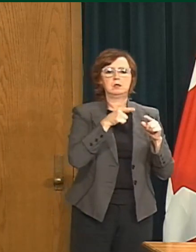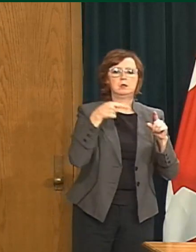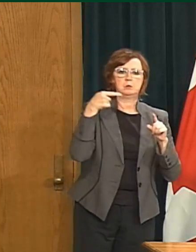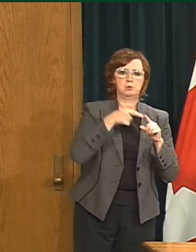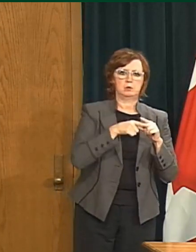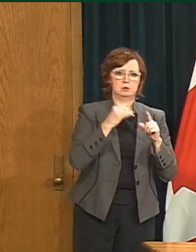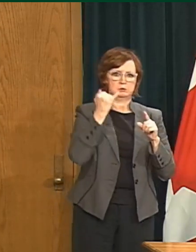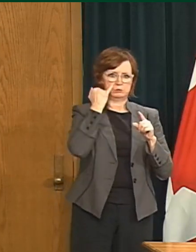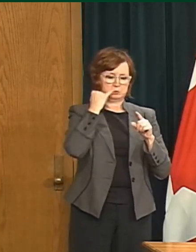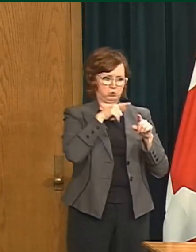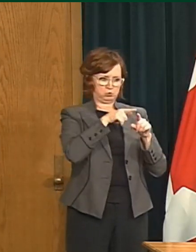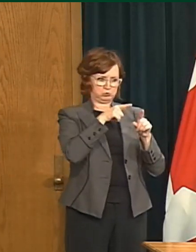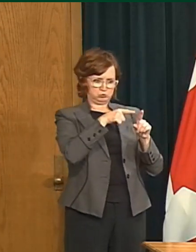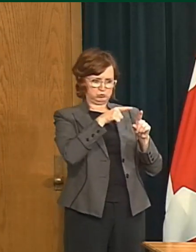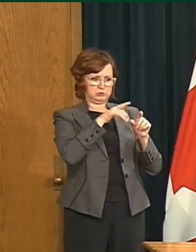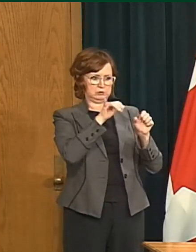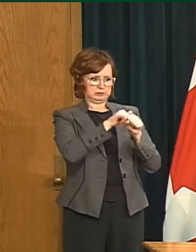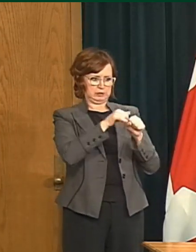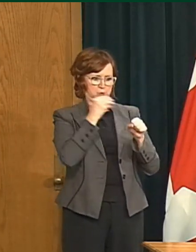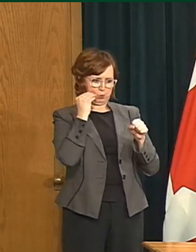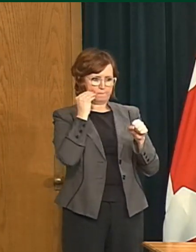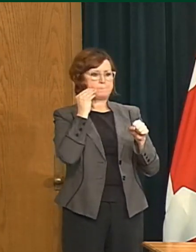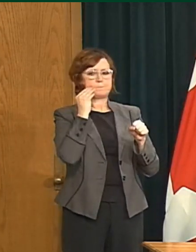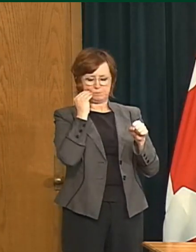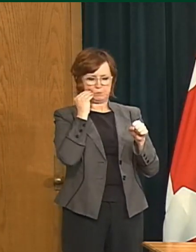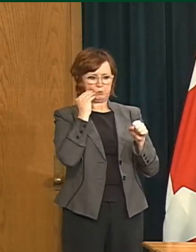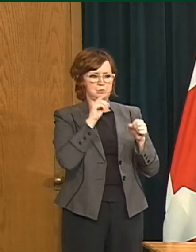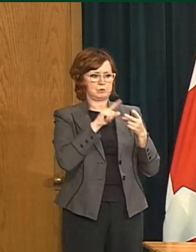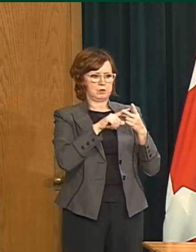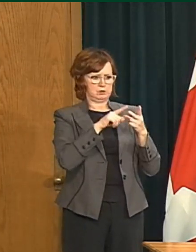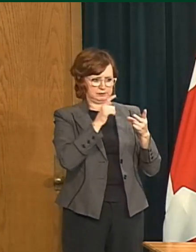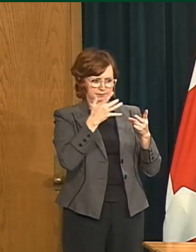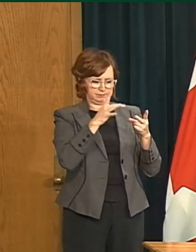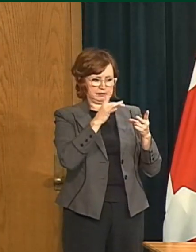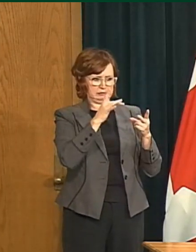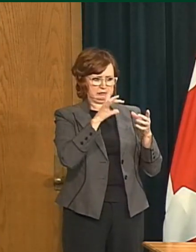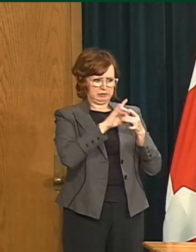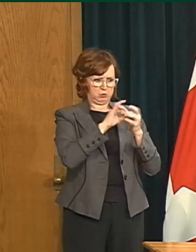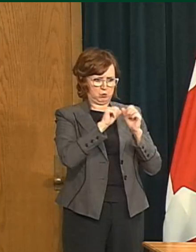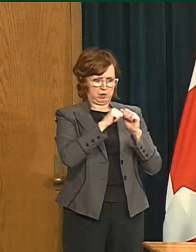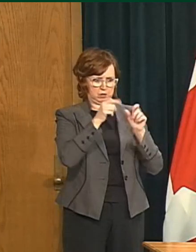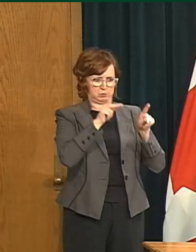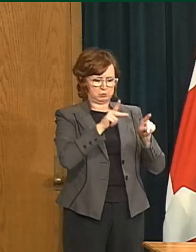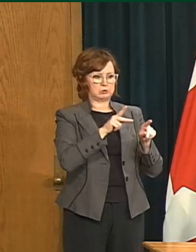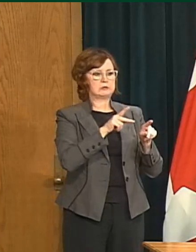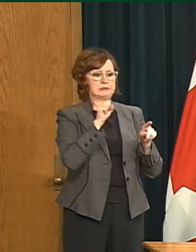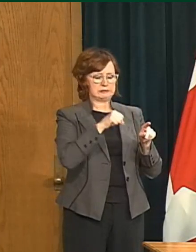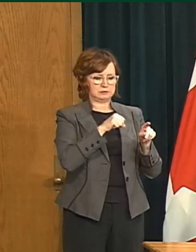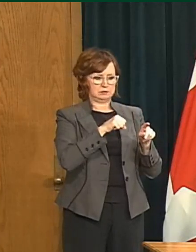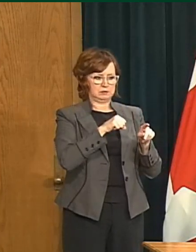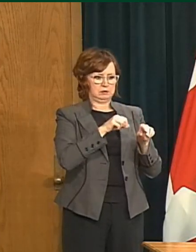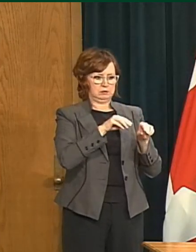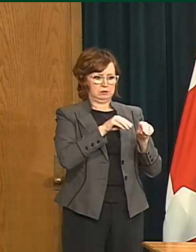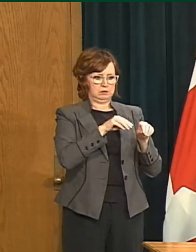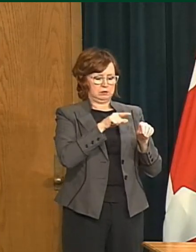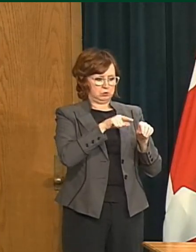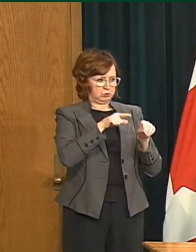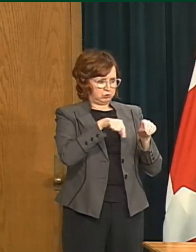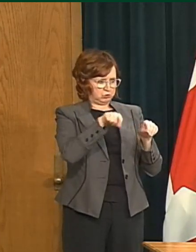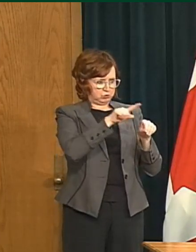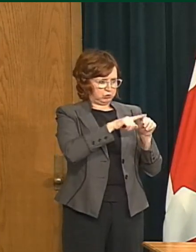individual is self-isolating at home and had contacts either socially or at the workplace that are all accounted